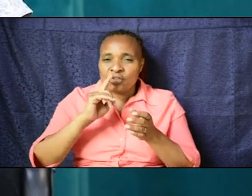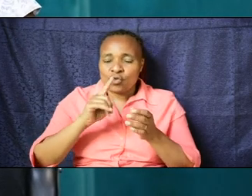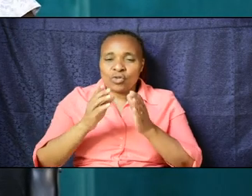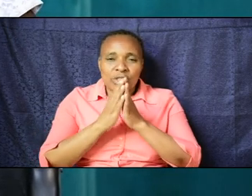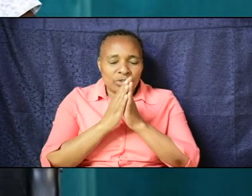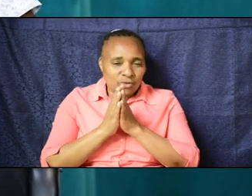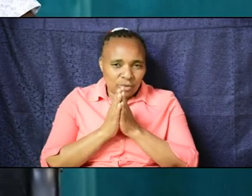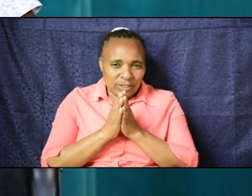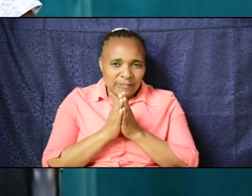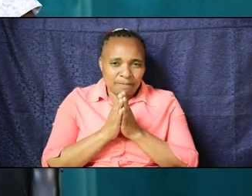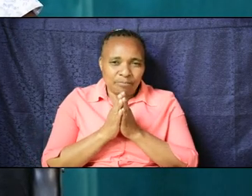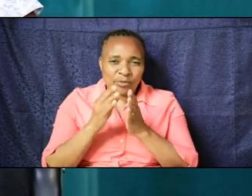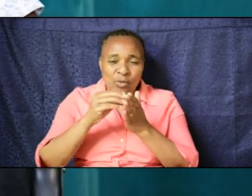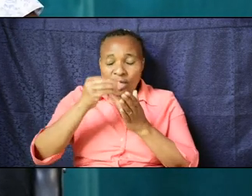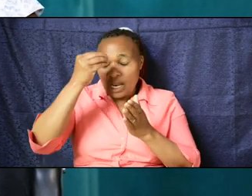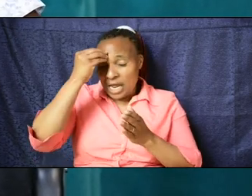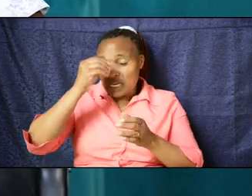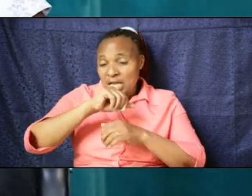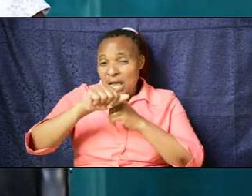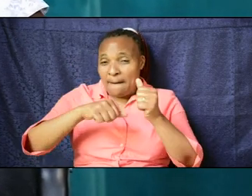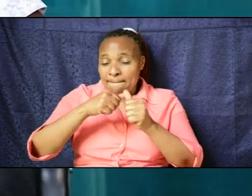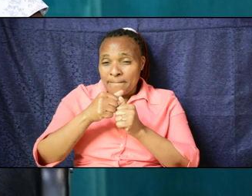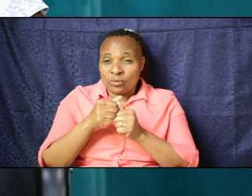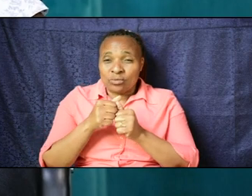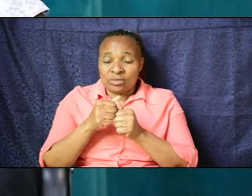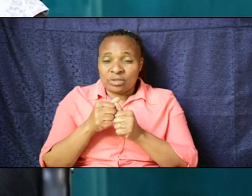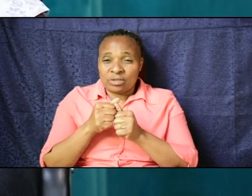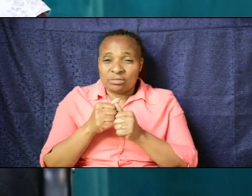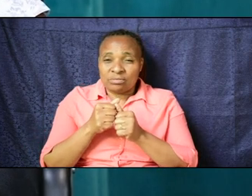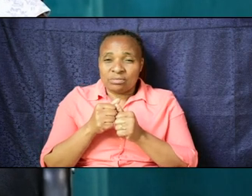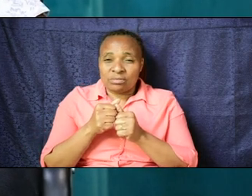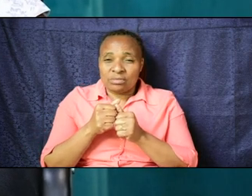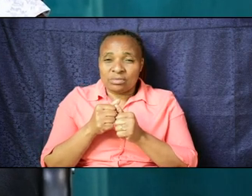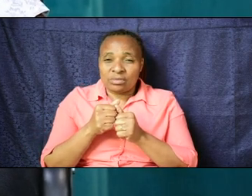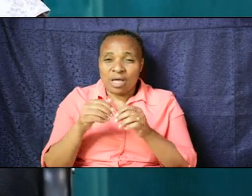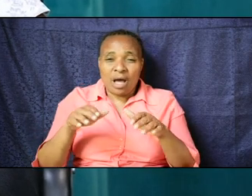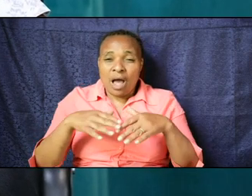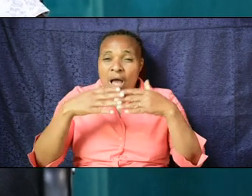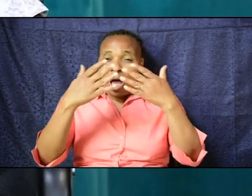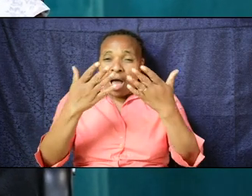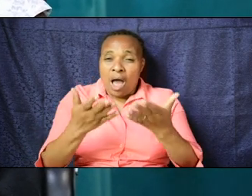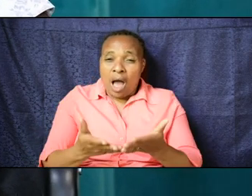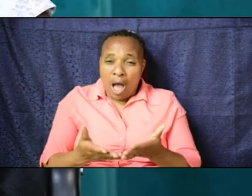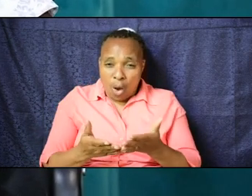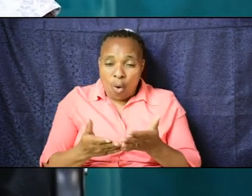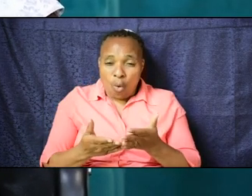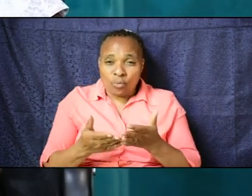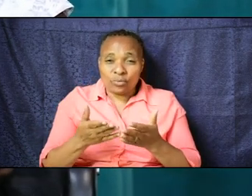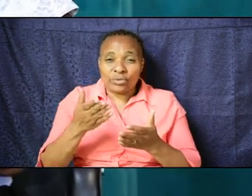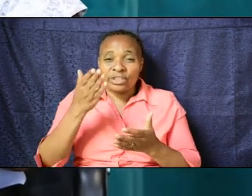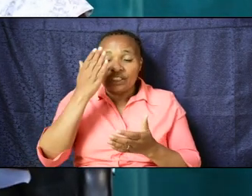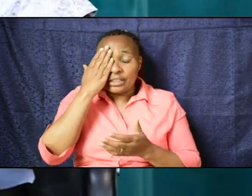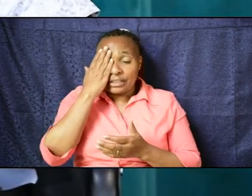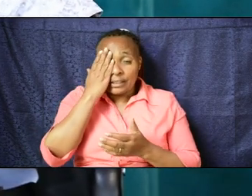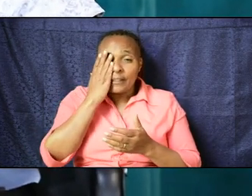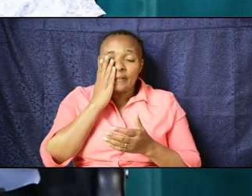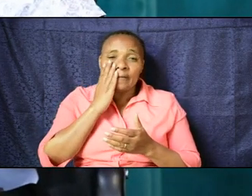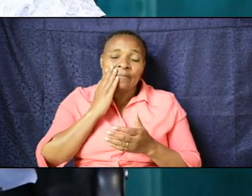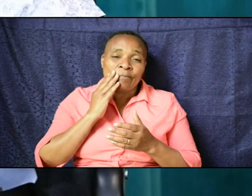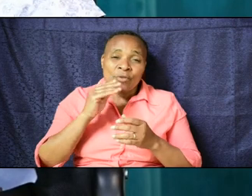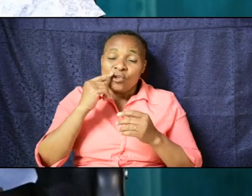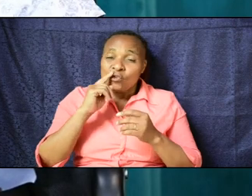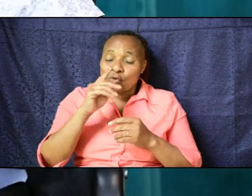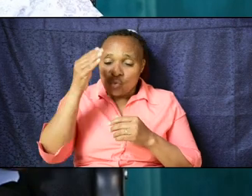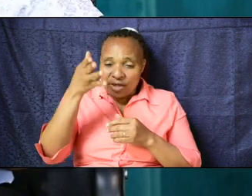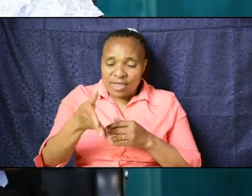story, we are learning about the 10th plague, how the Israelites left. So